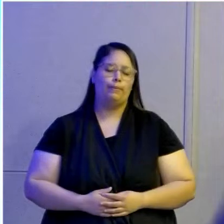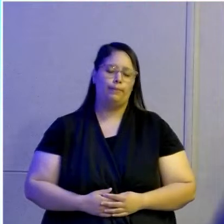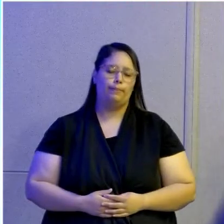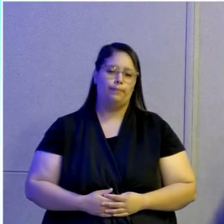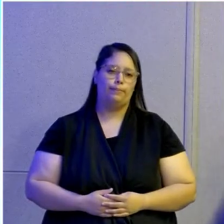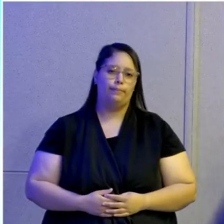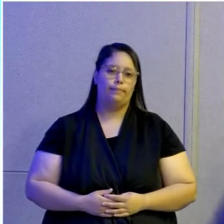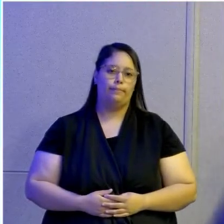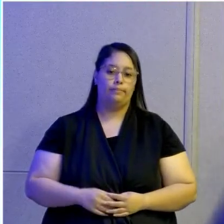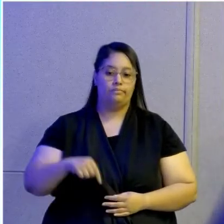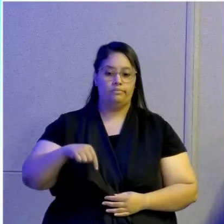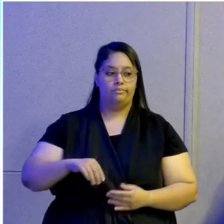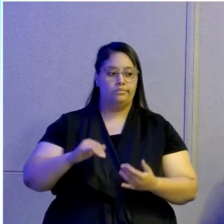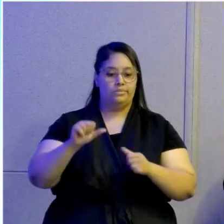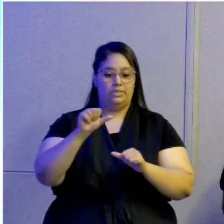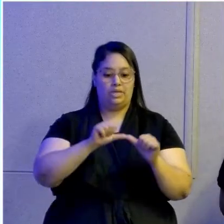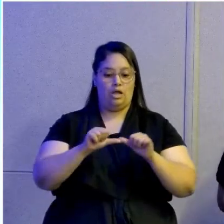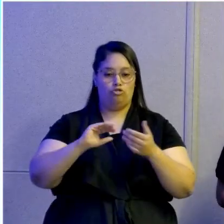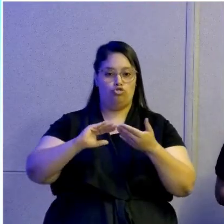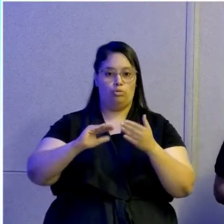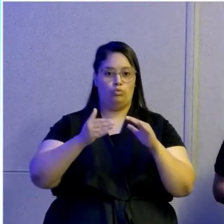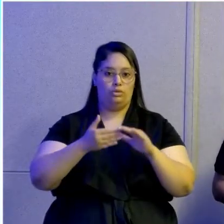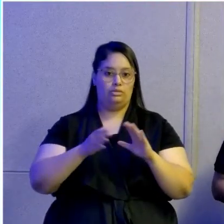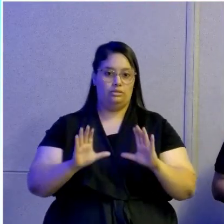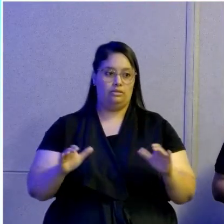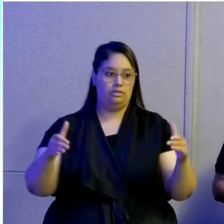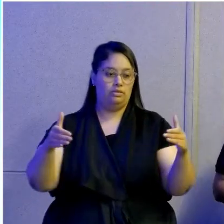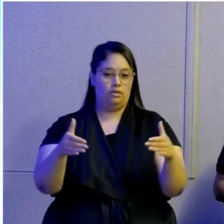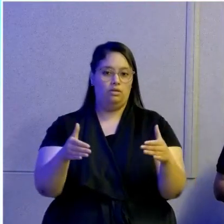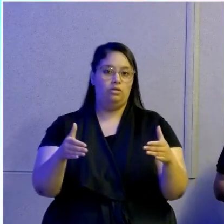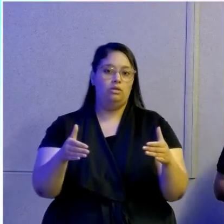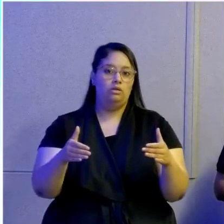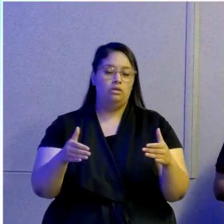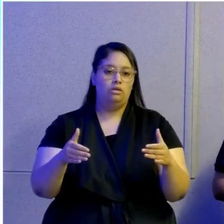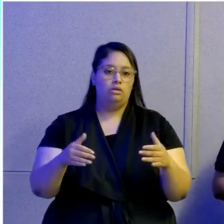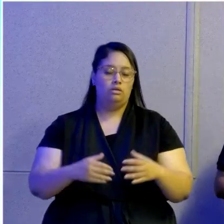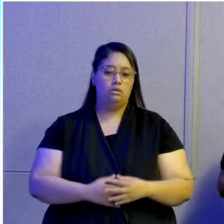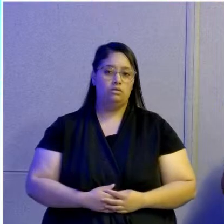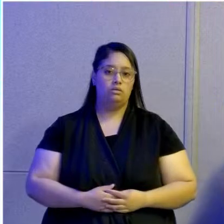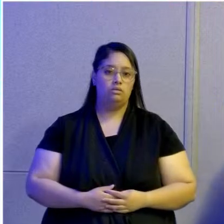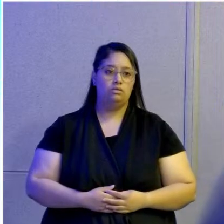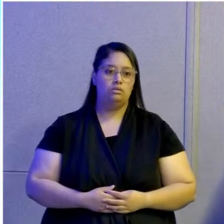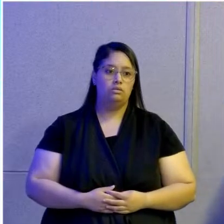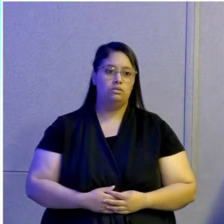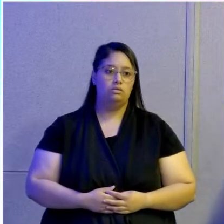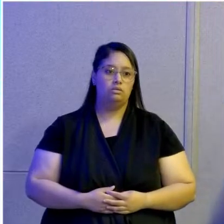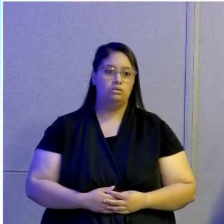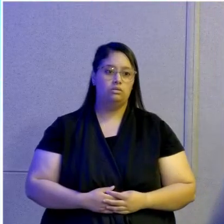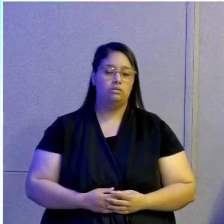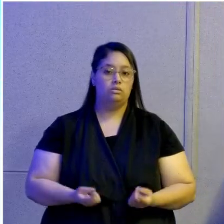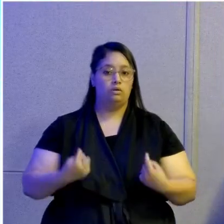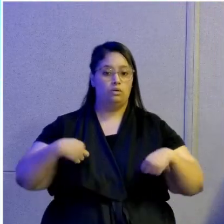as the science community? How do we make sure that we open up